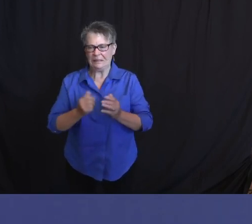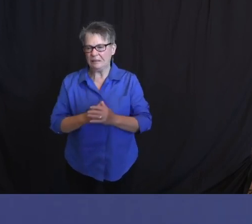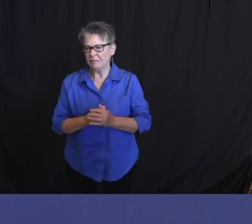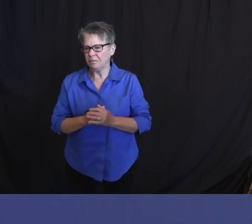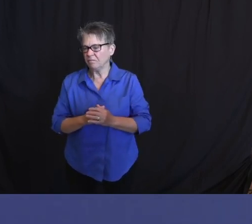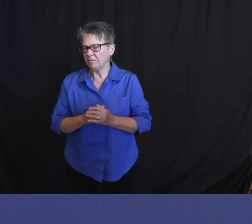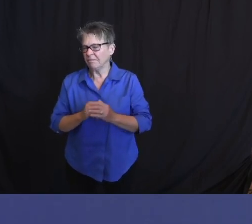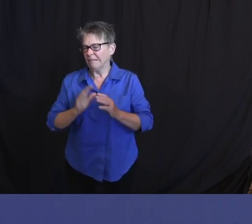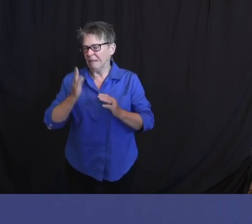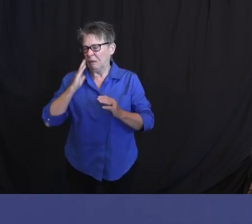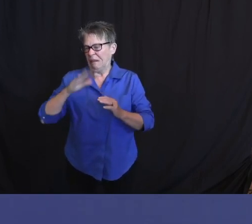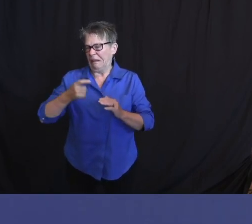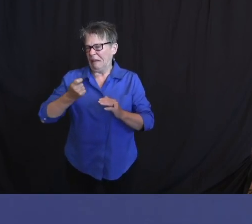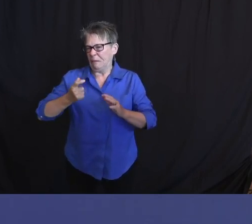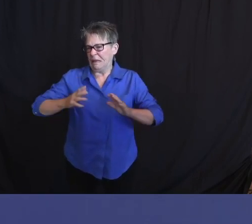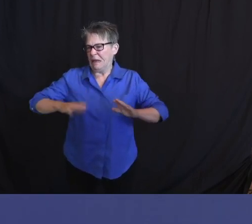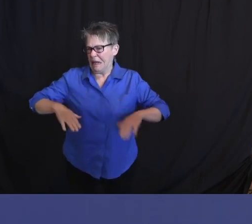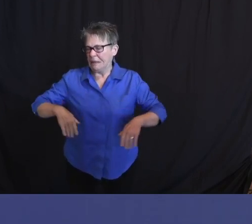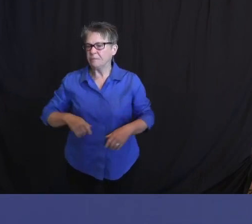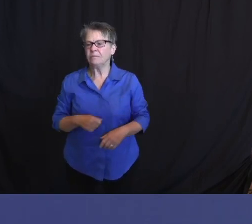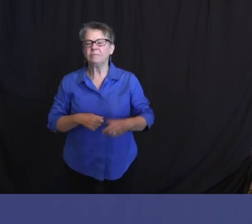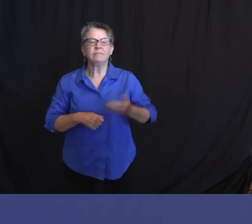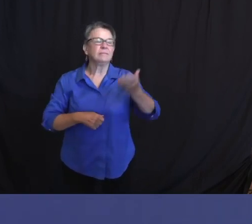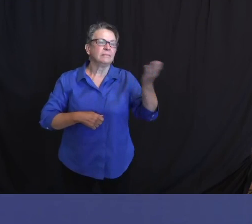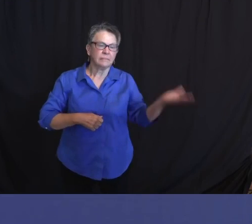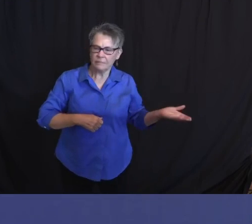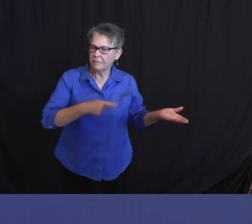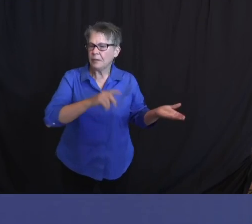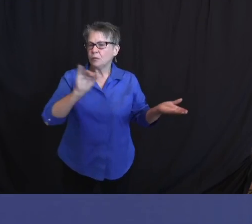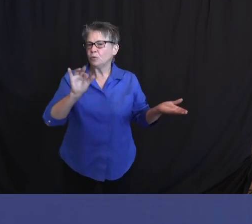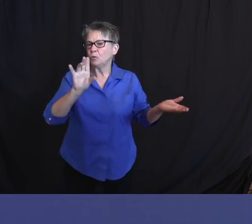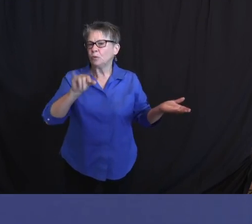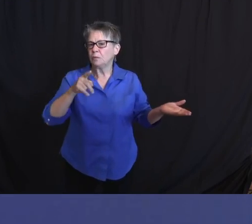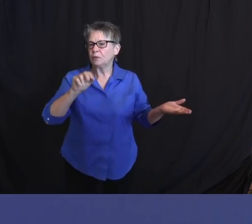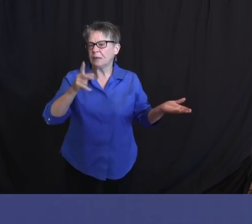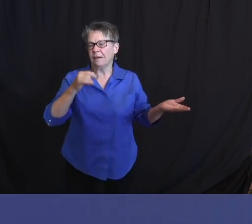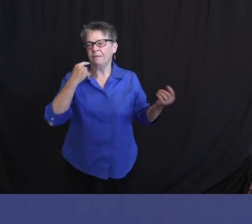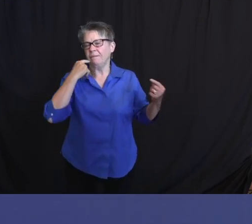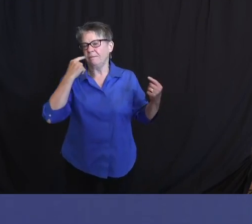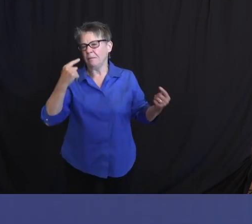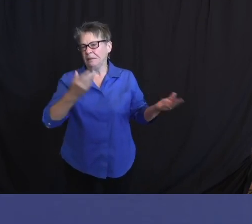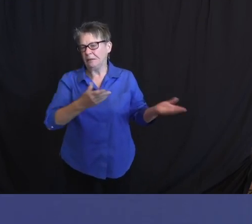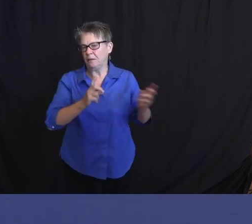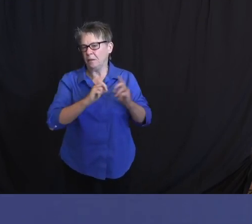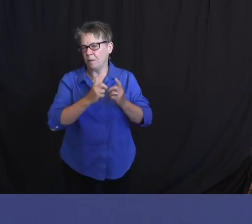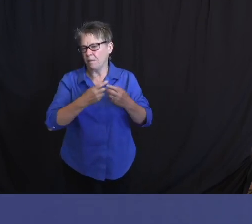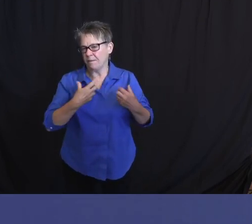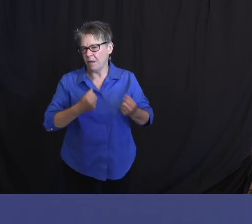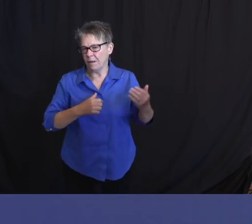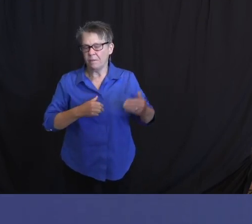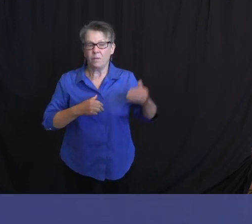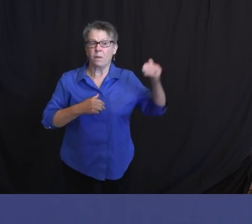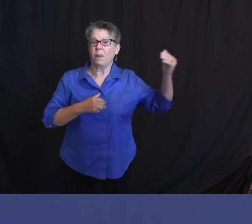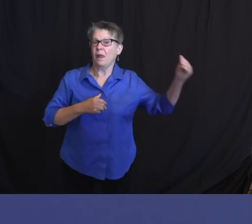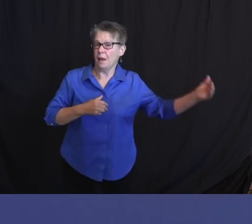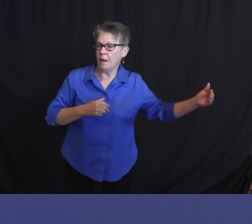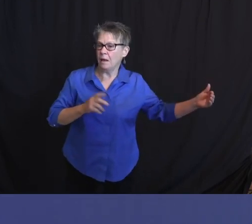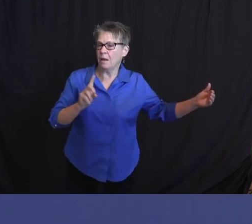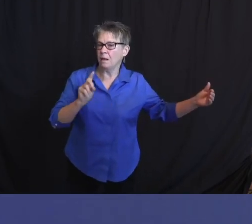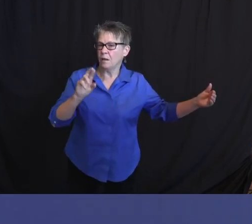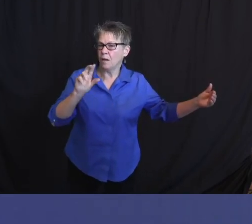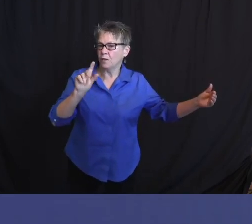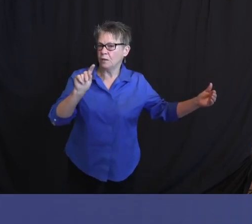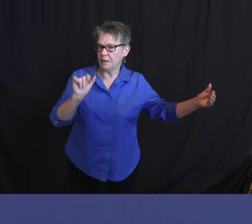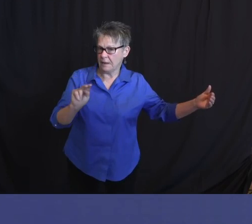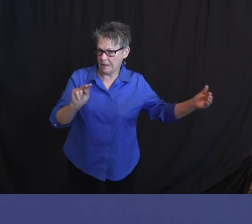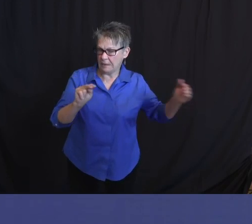needs no introduction. To my right, the Commissioner of the Department of Health, Judy Persicelli. Judy, the state's epidemiologist, another familiar face to her